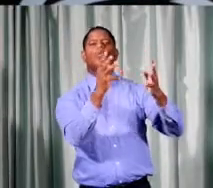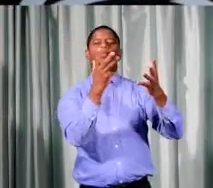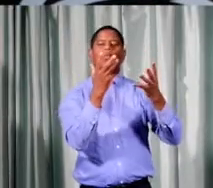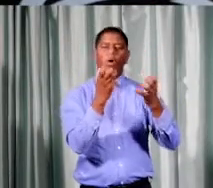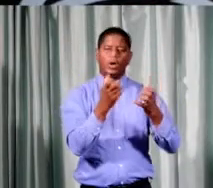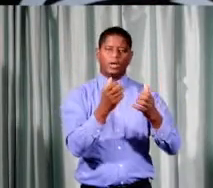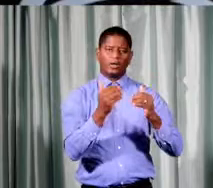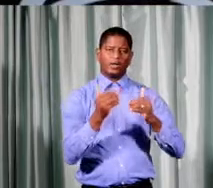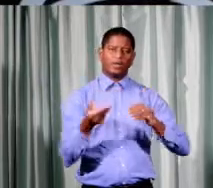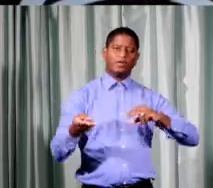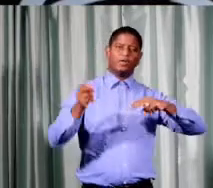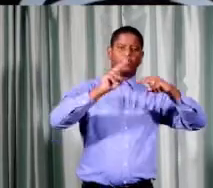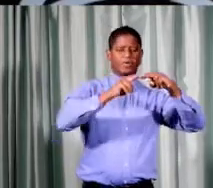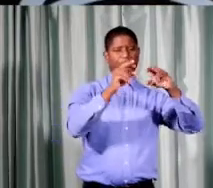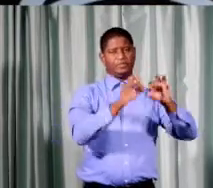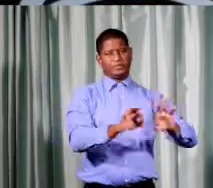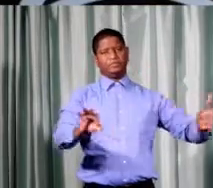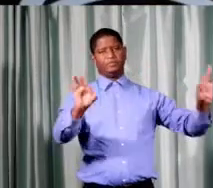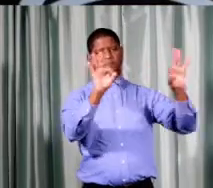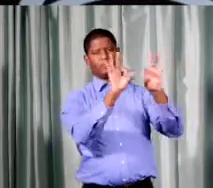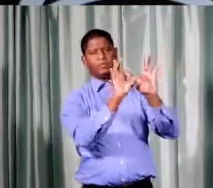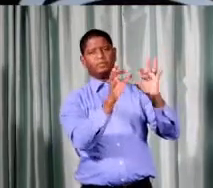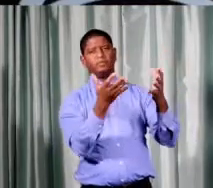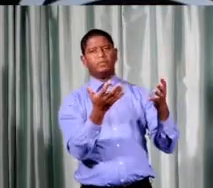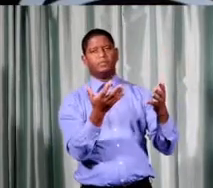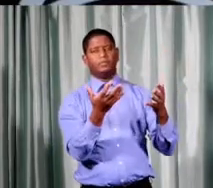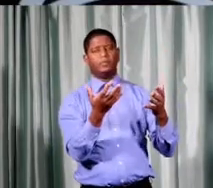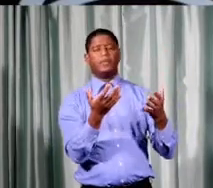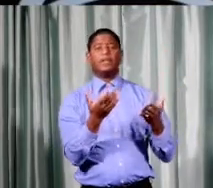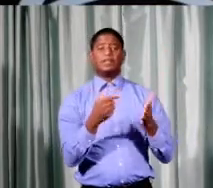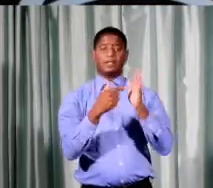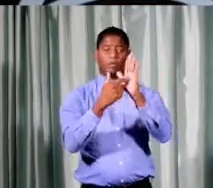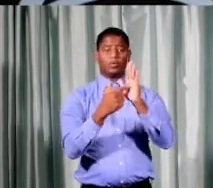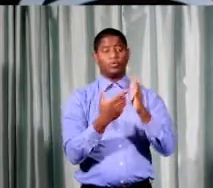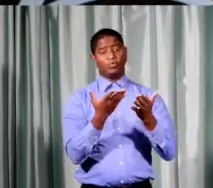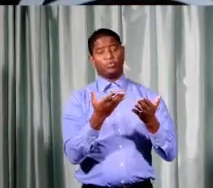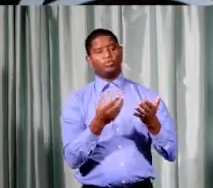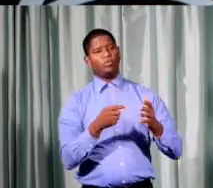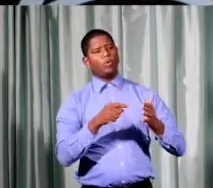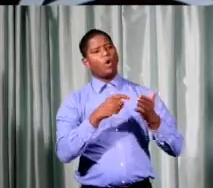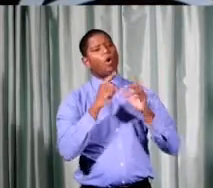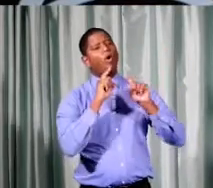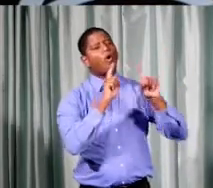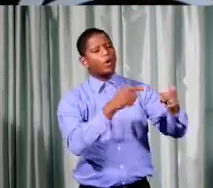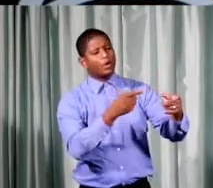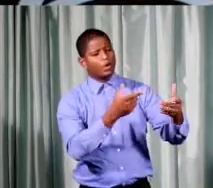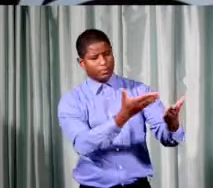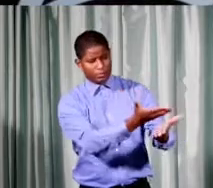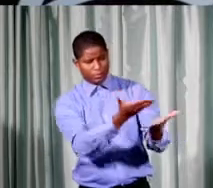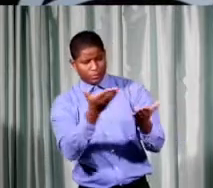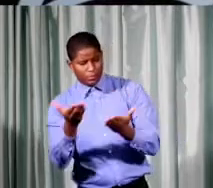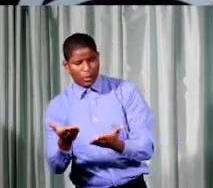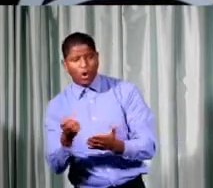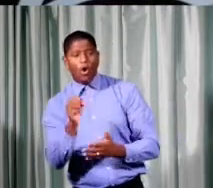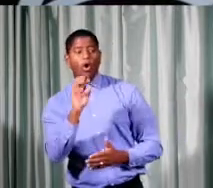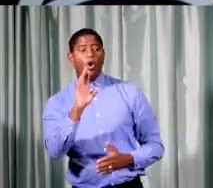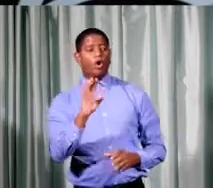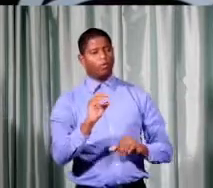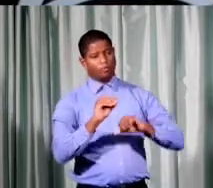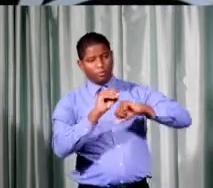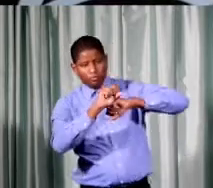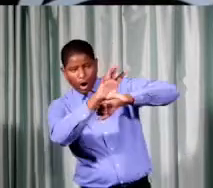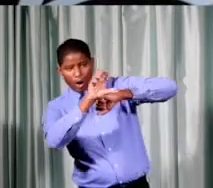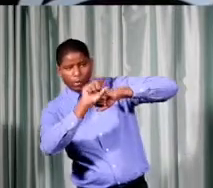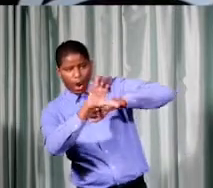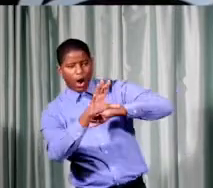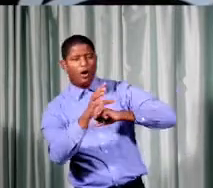do from make who you're ordering products from, who you're advertising, everything you do is geared towards creating